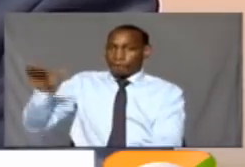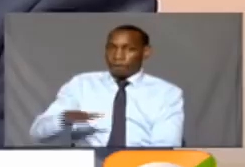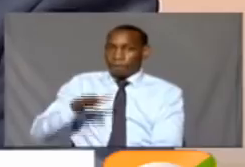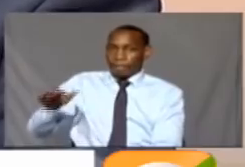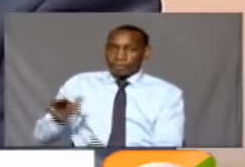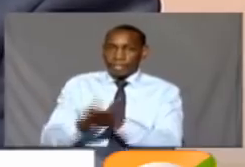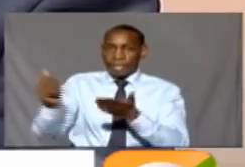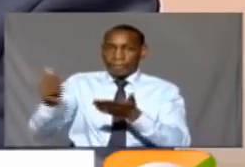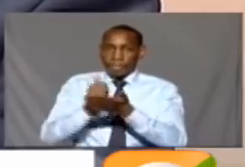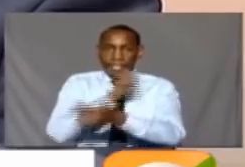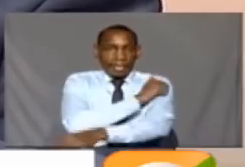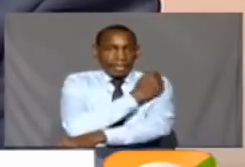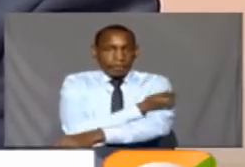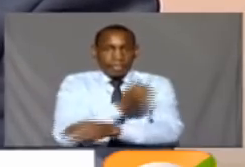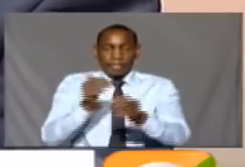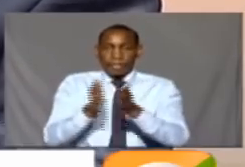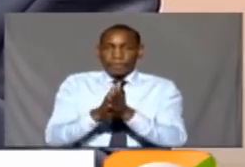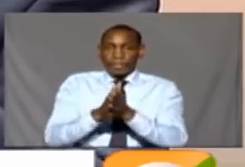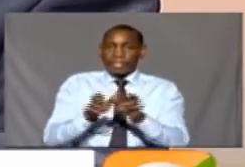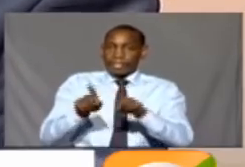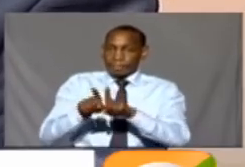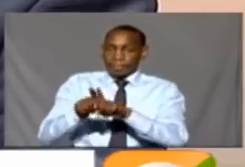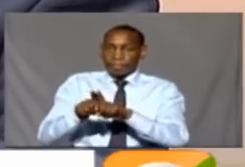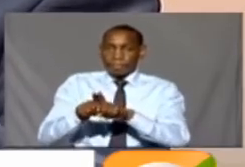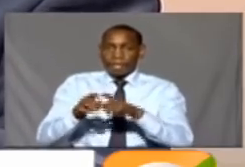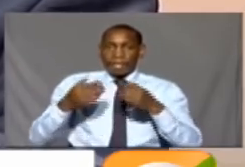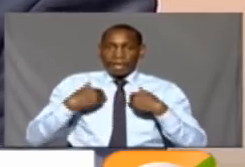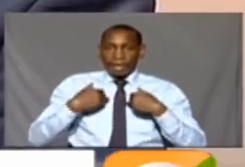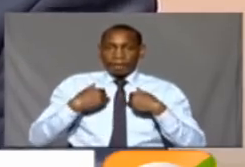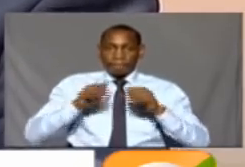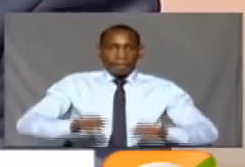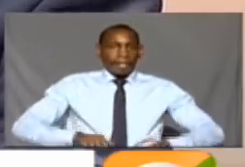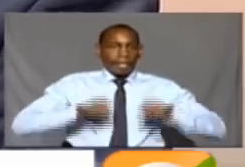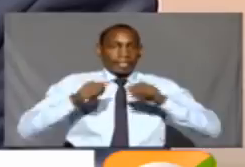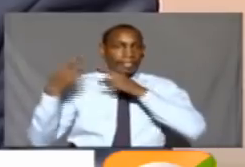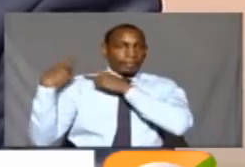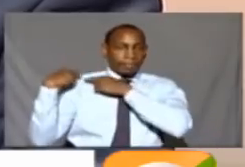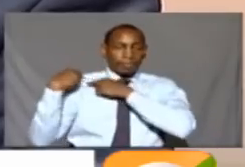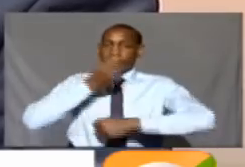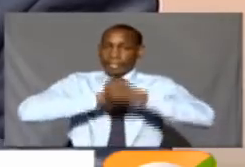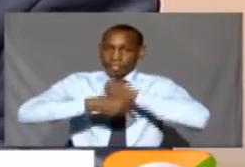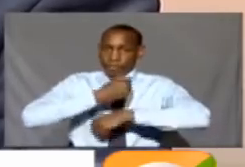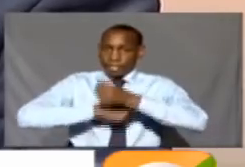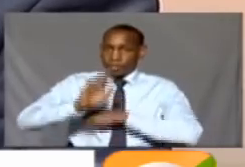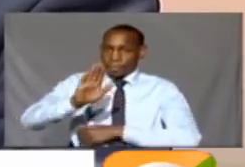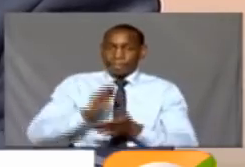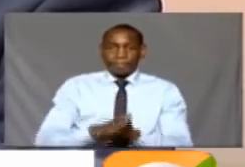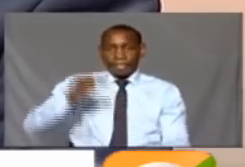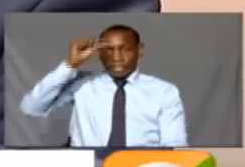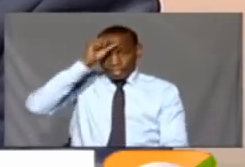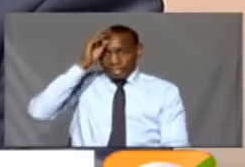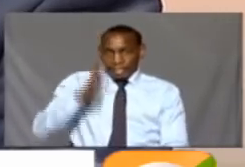appointing authority, and they carry executive responsibility for what they do. Governors are